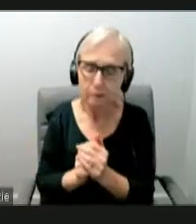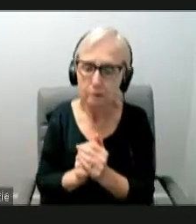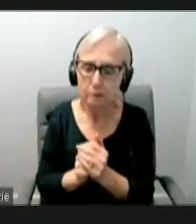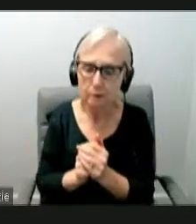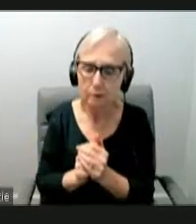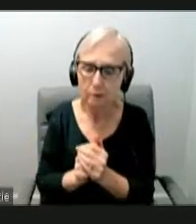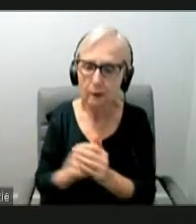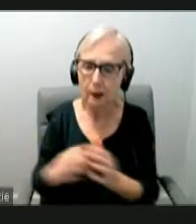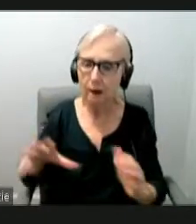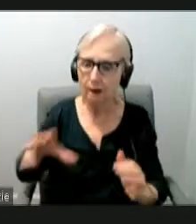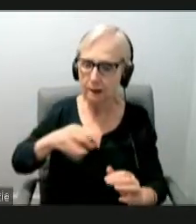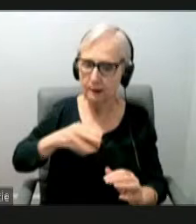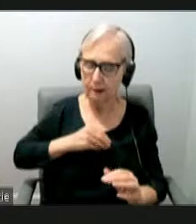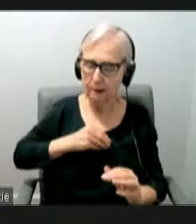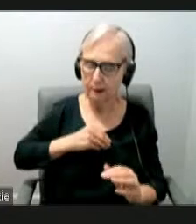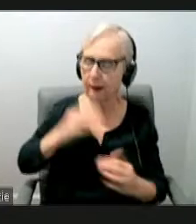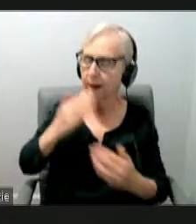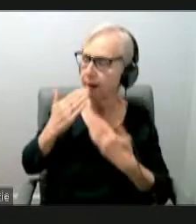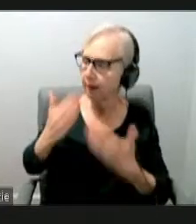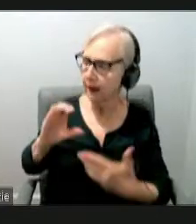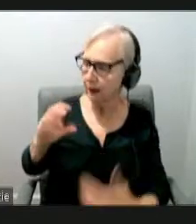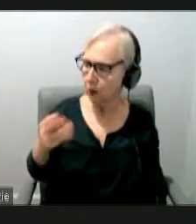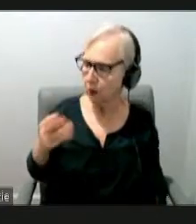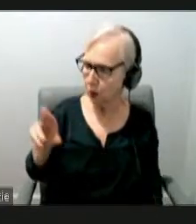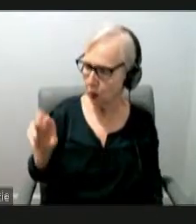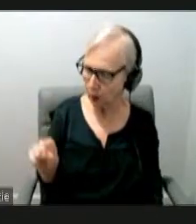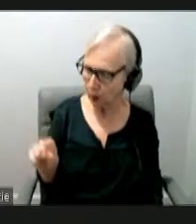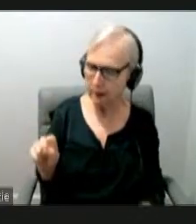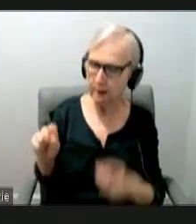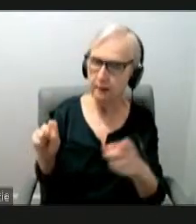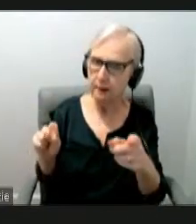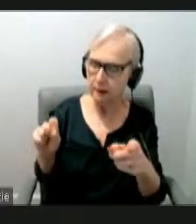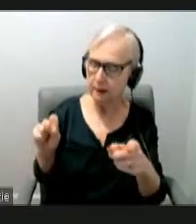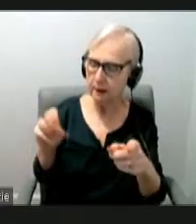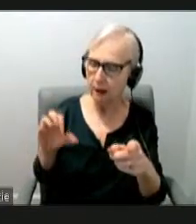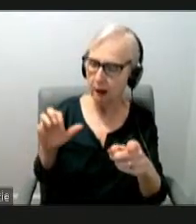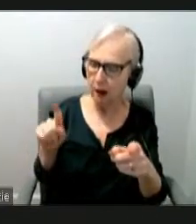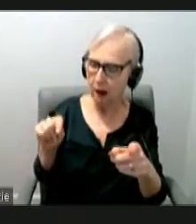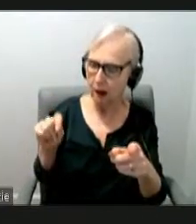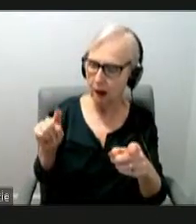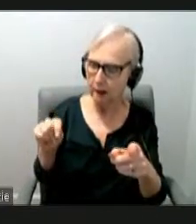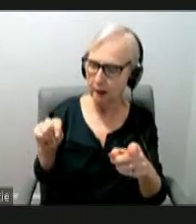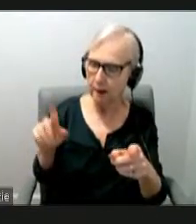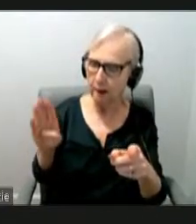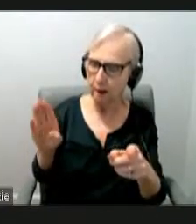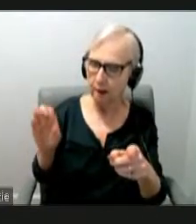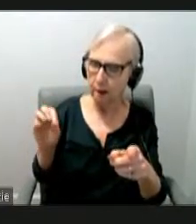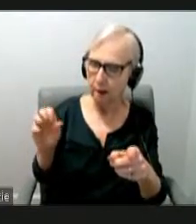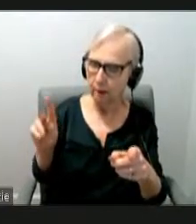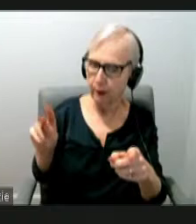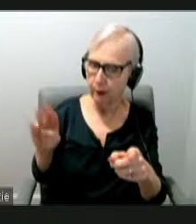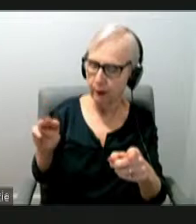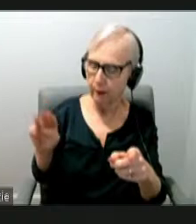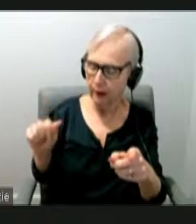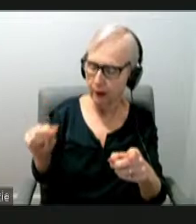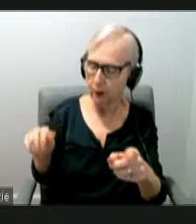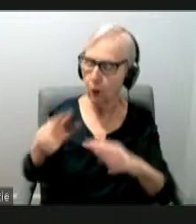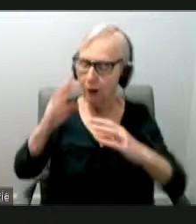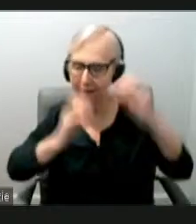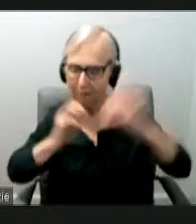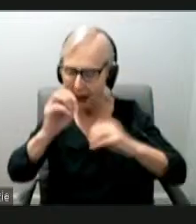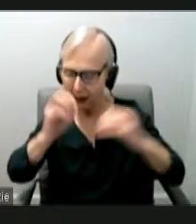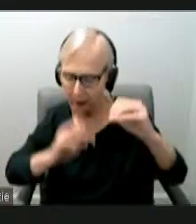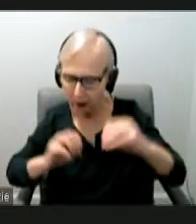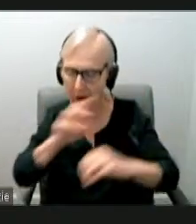I'll take that one. Thanks, Chris. And we are evaluating our hospital capacity across the state, and